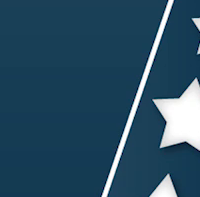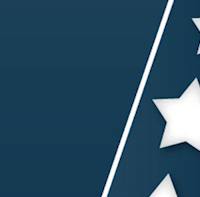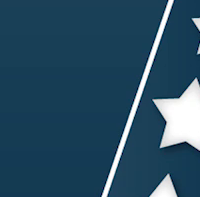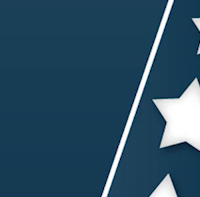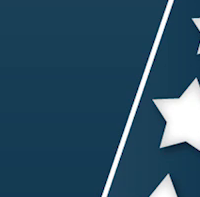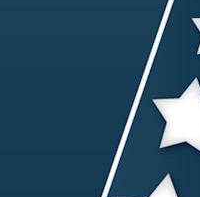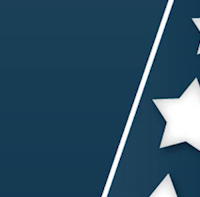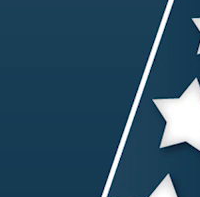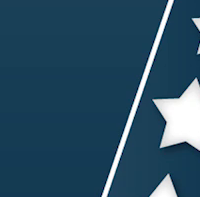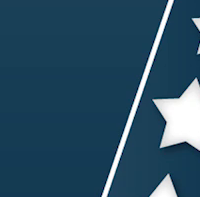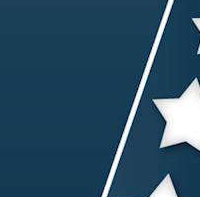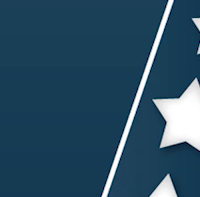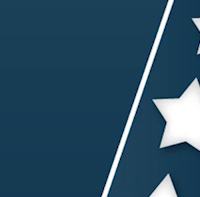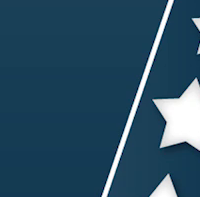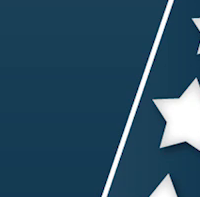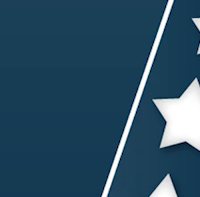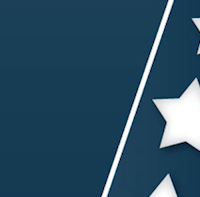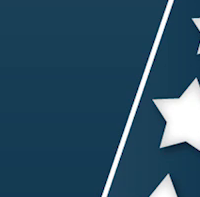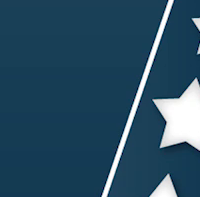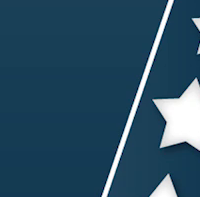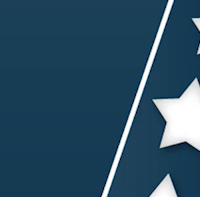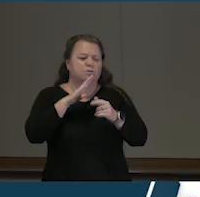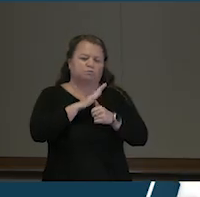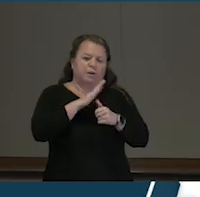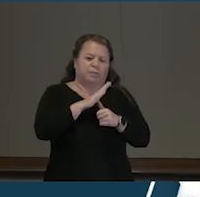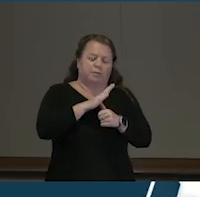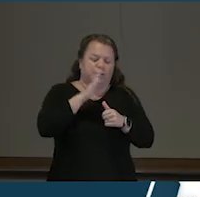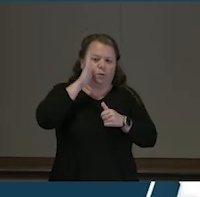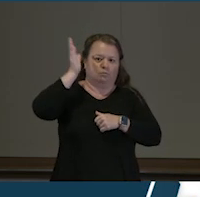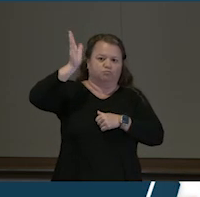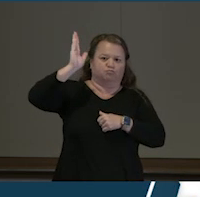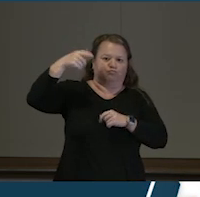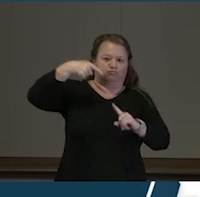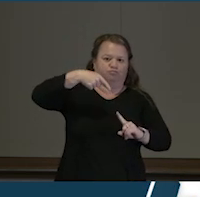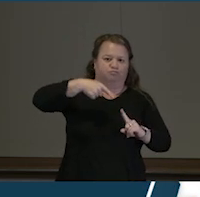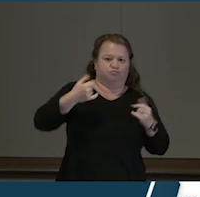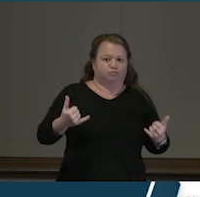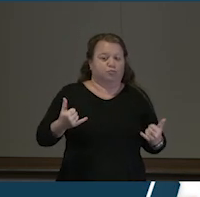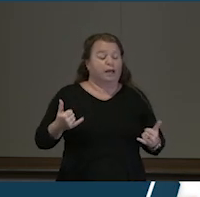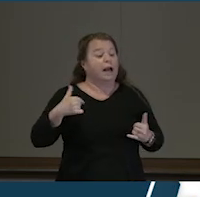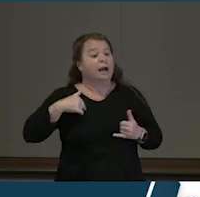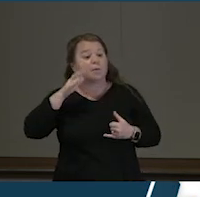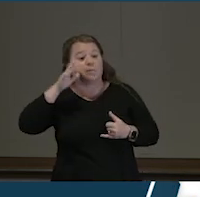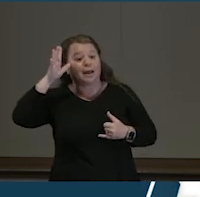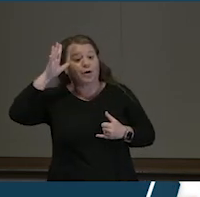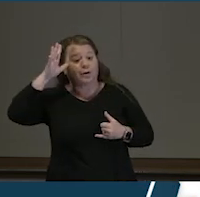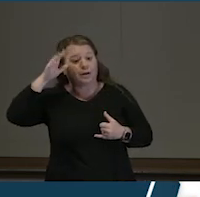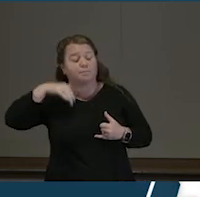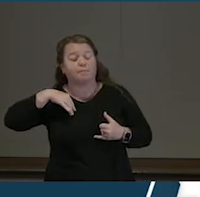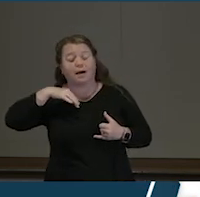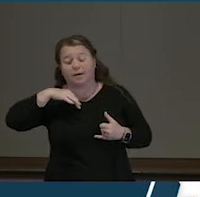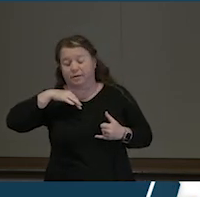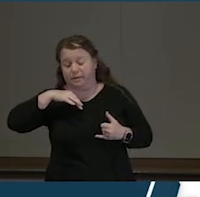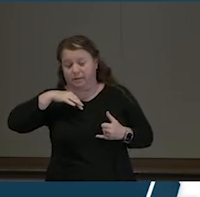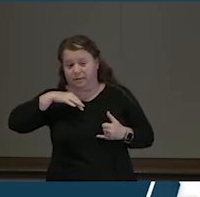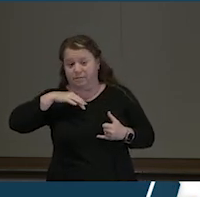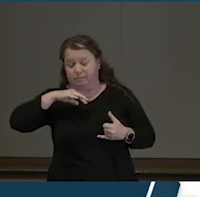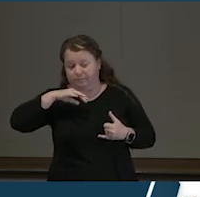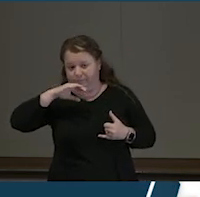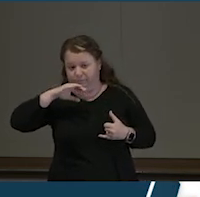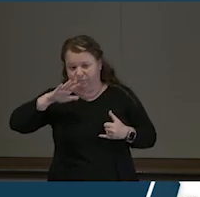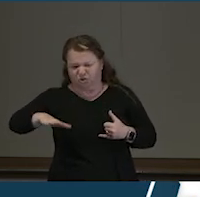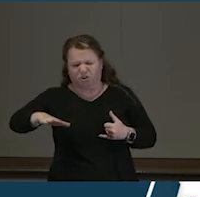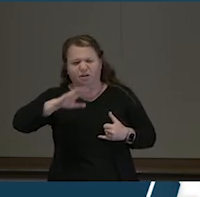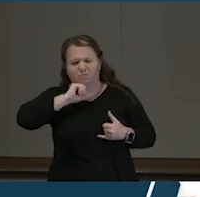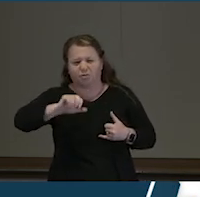and that's primarily what I'm going to be speaking out about today. I am a parent of a 30-year-old with autism. I'm the president